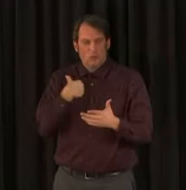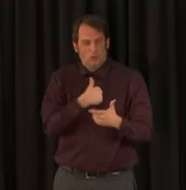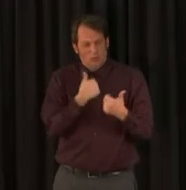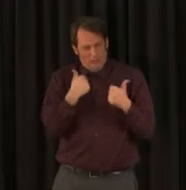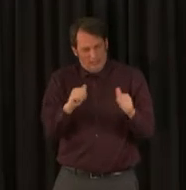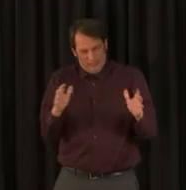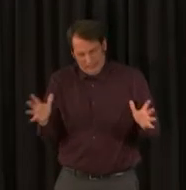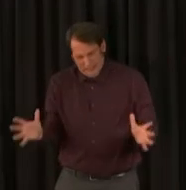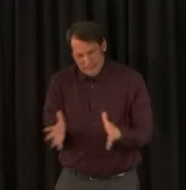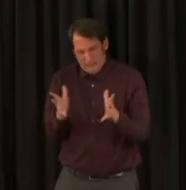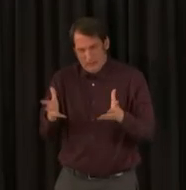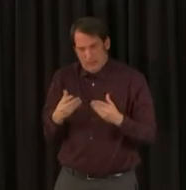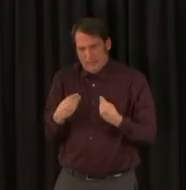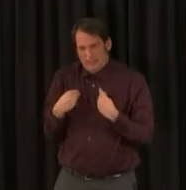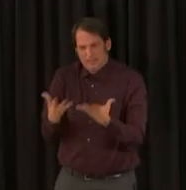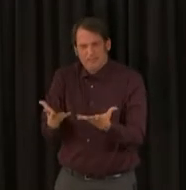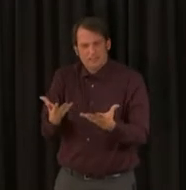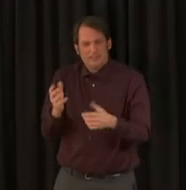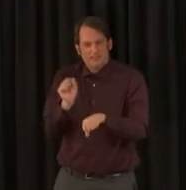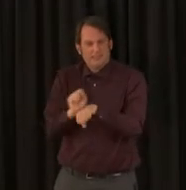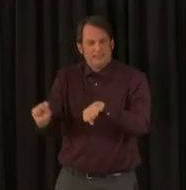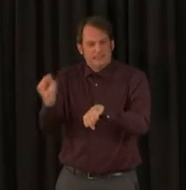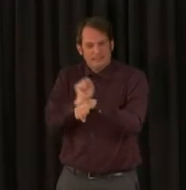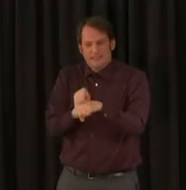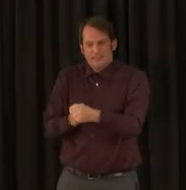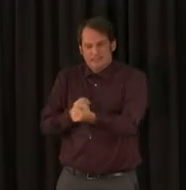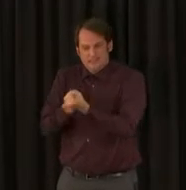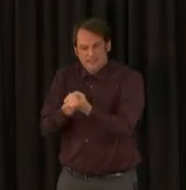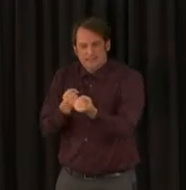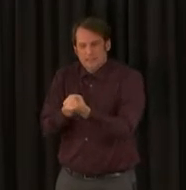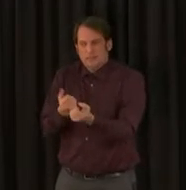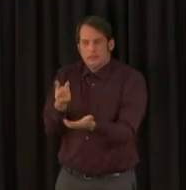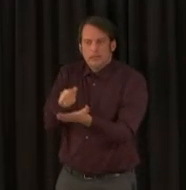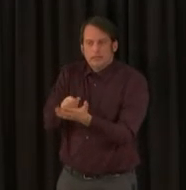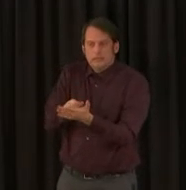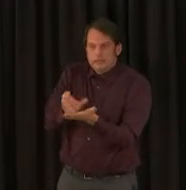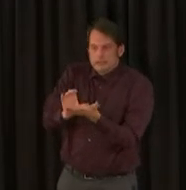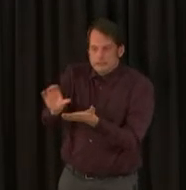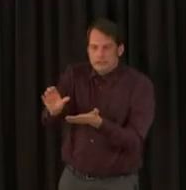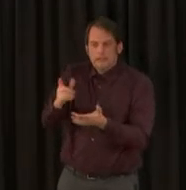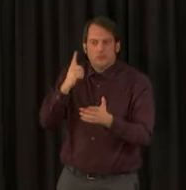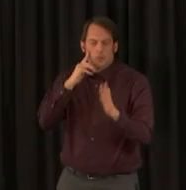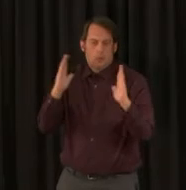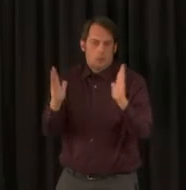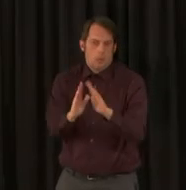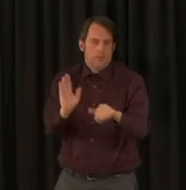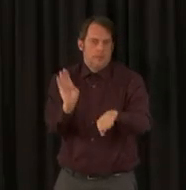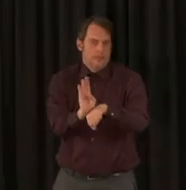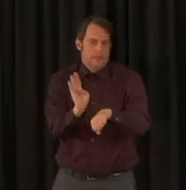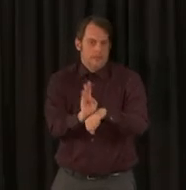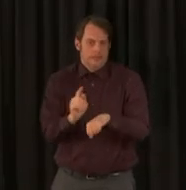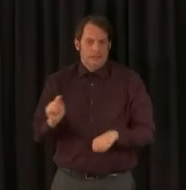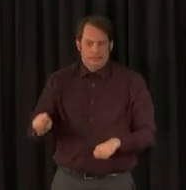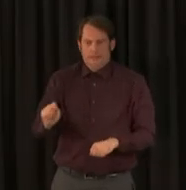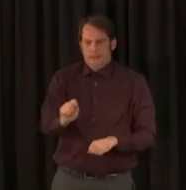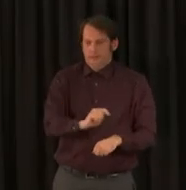to provide some financing to support those entities that have been suffering. And so we're going to be